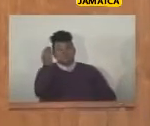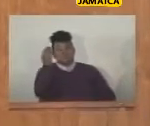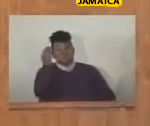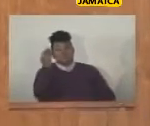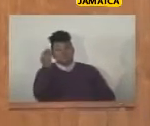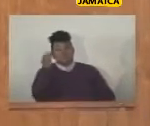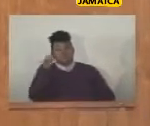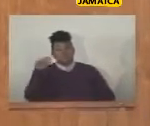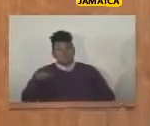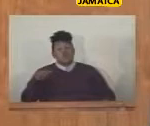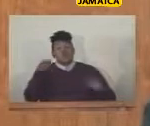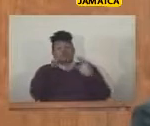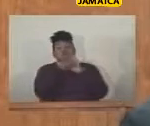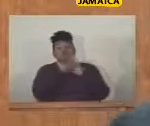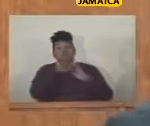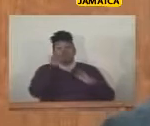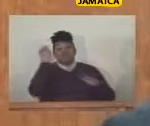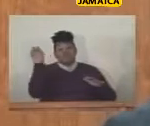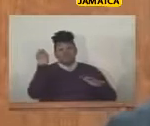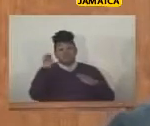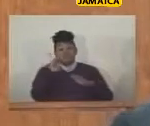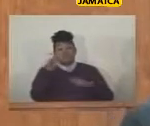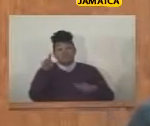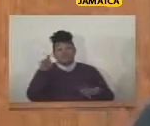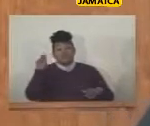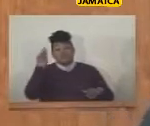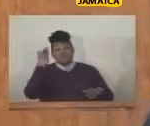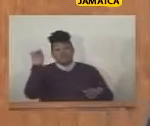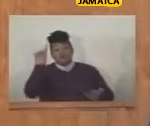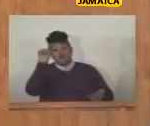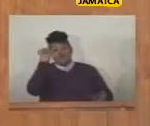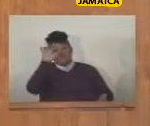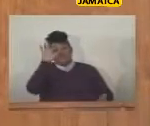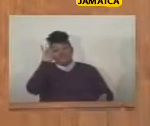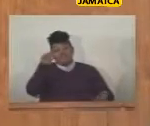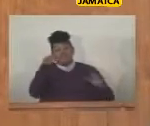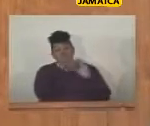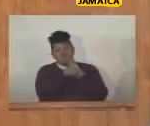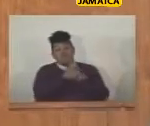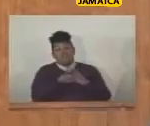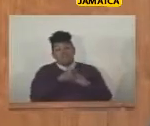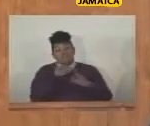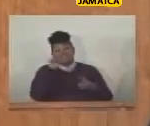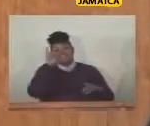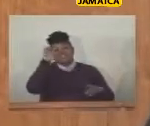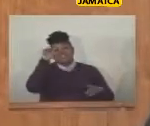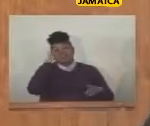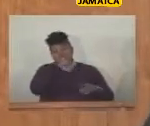country. Peter Bunting was the Minister of National Security. 157 murders in St. James